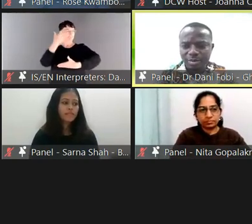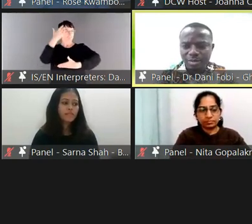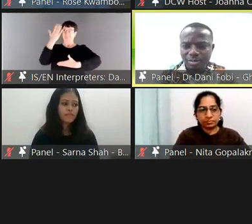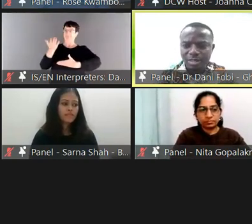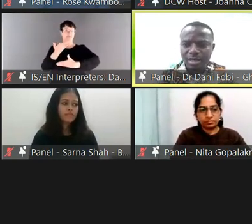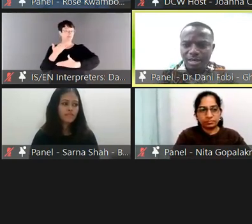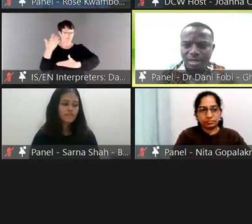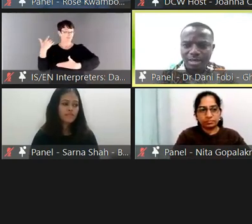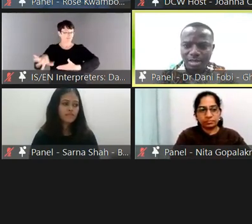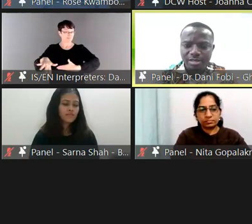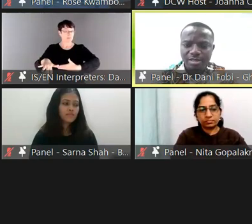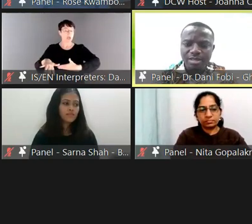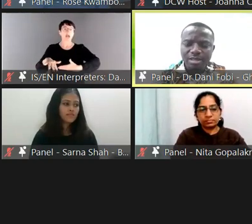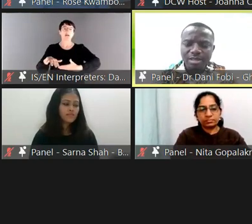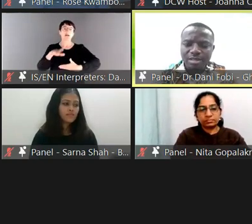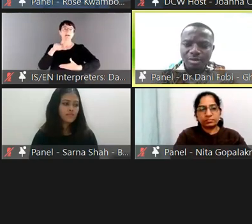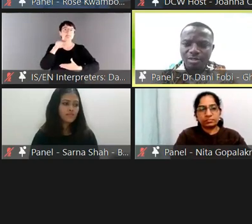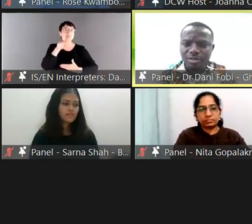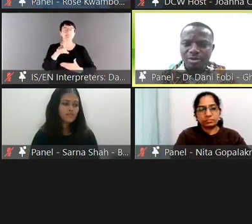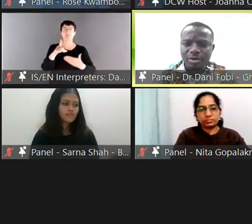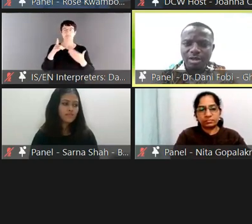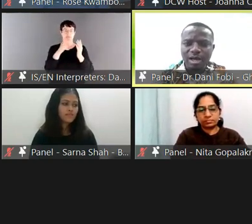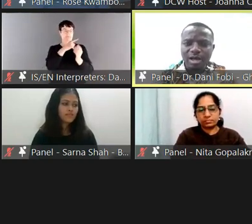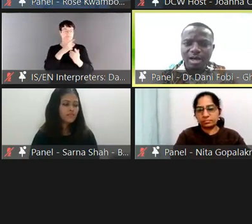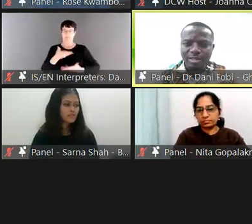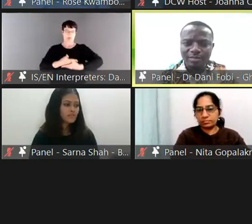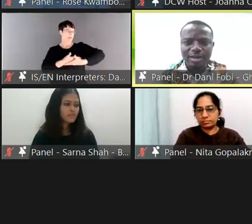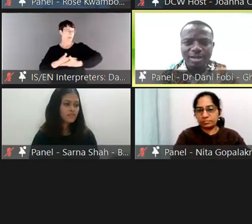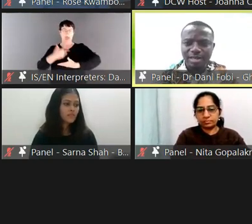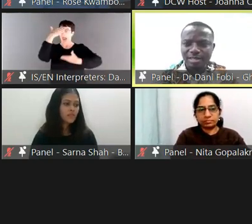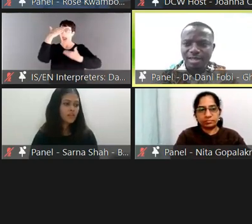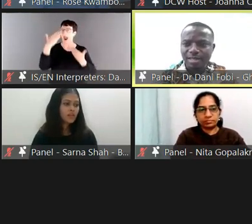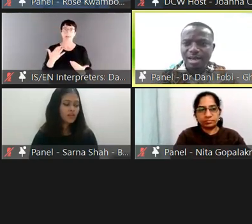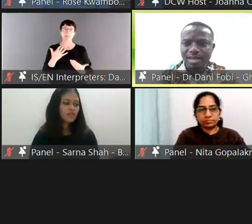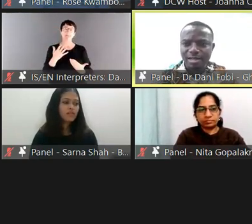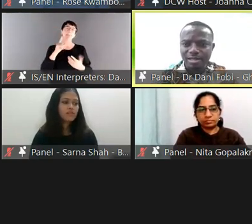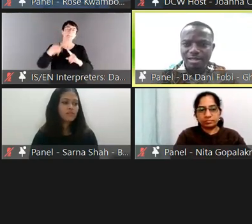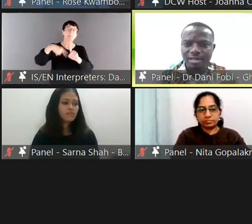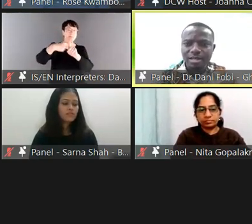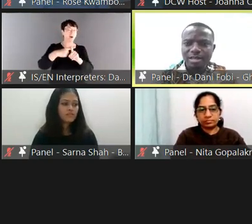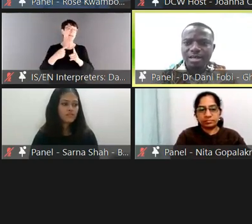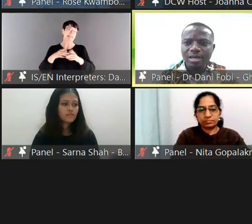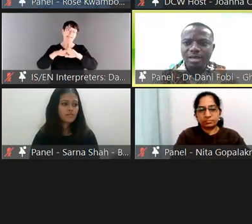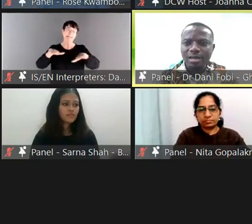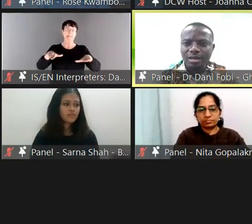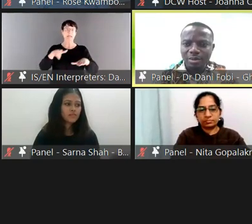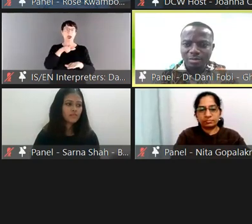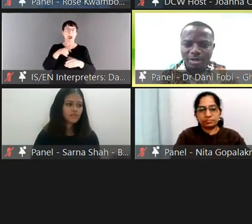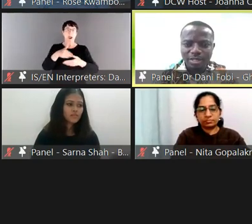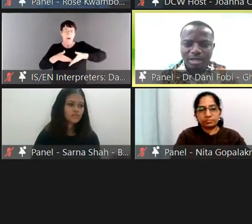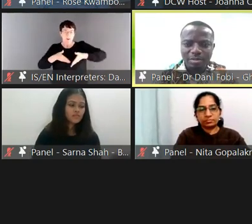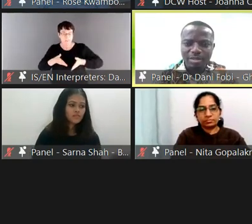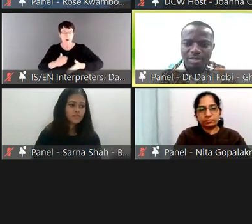infrastructural supports, especially in early years, some of these children are identified as late as 9 years, and